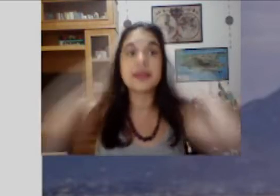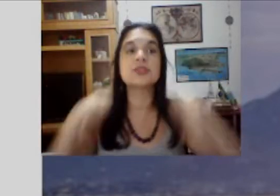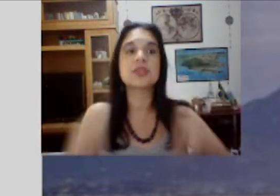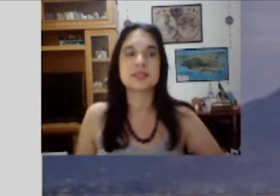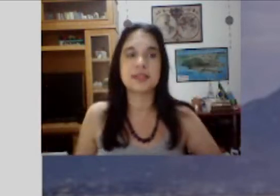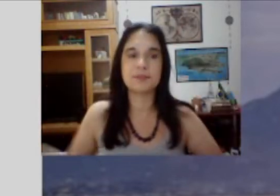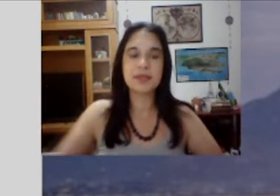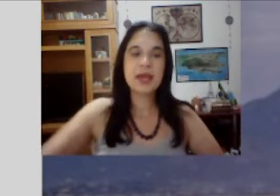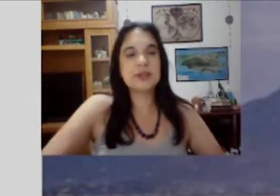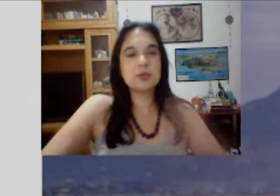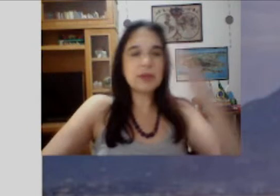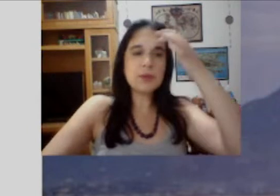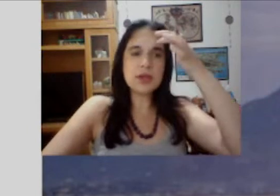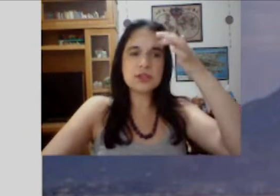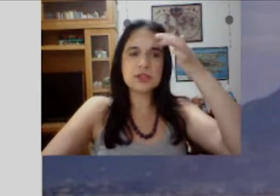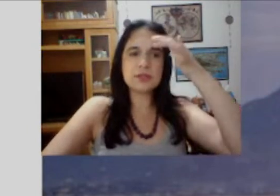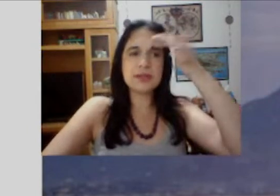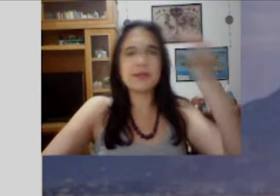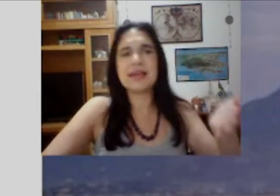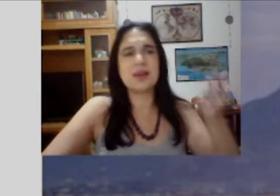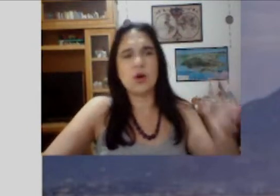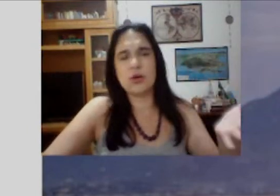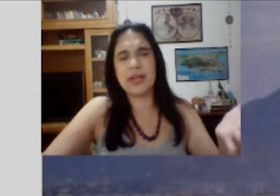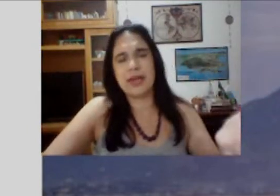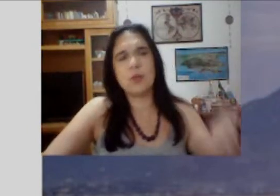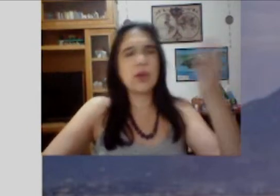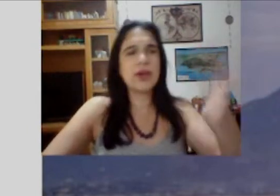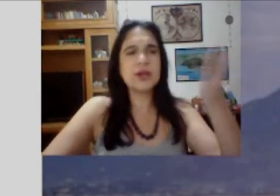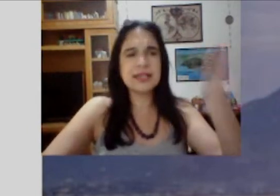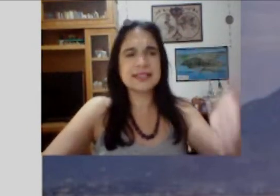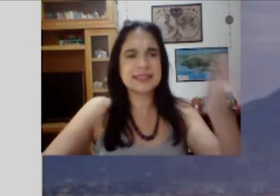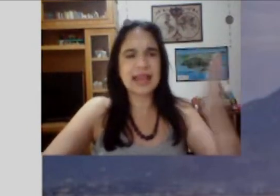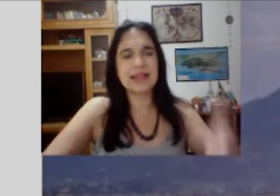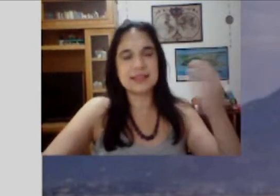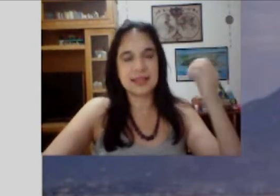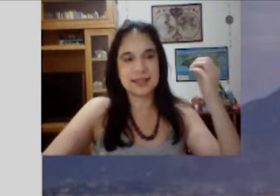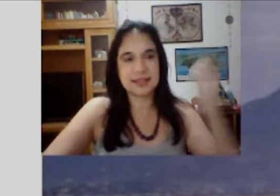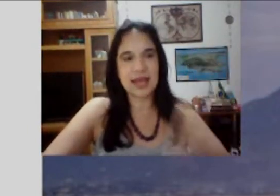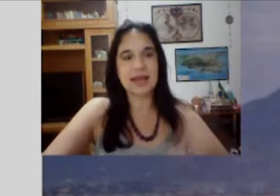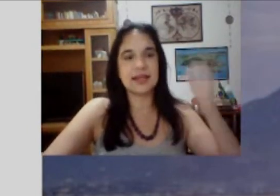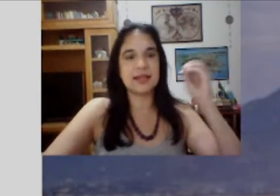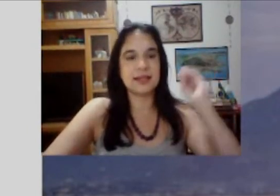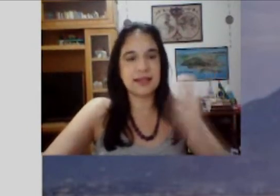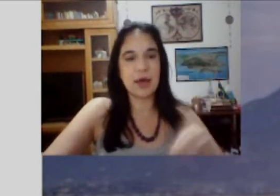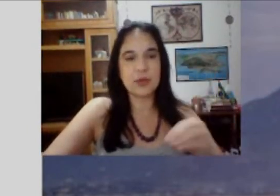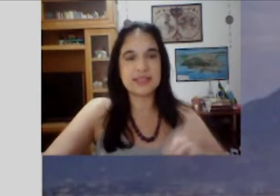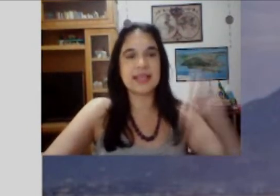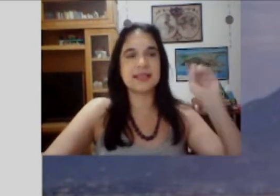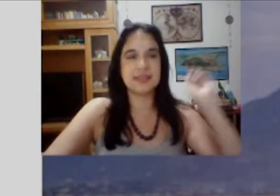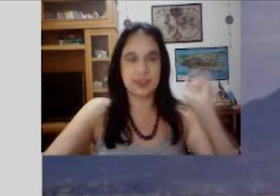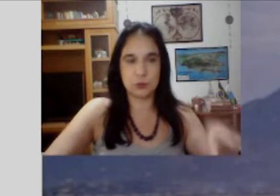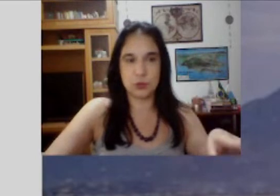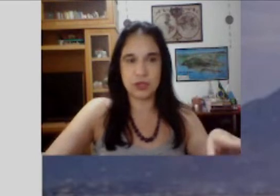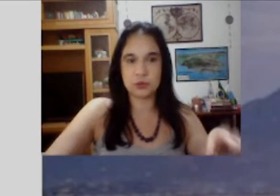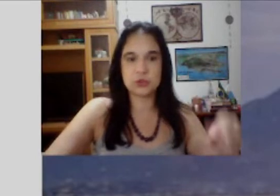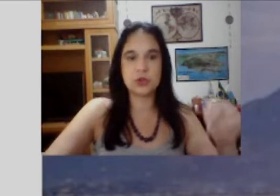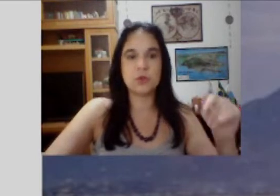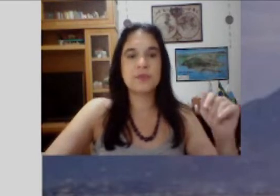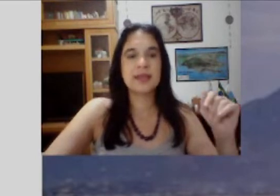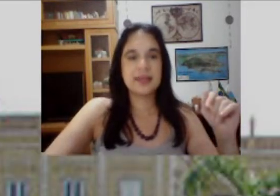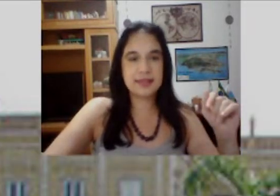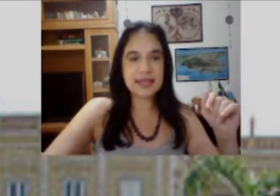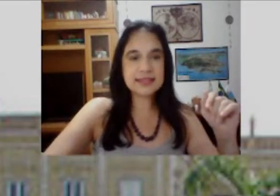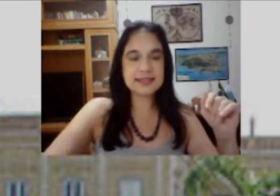land, as you can see. You may be wondering, but Amanda, okay, where is that exactly nowadays in Rio?